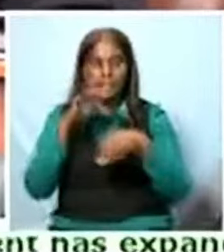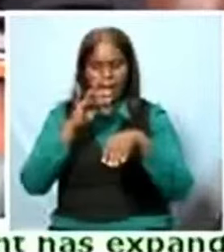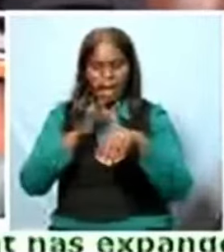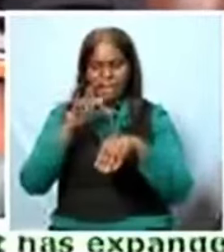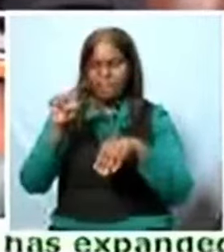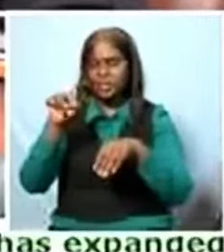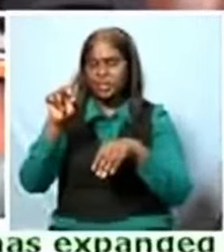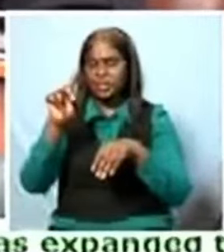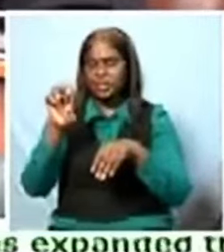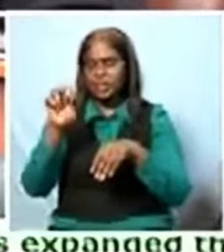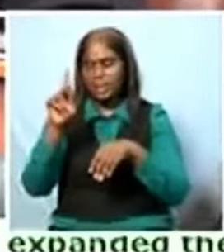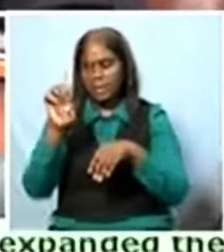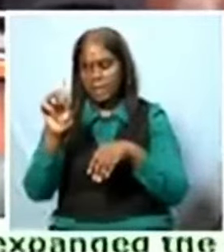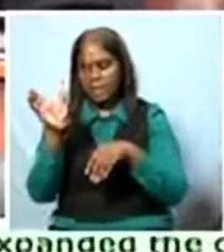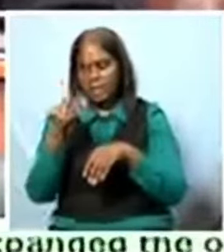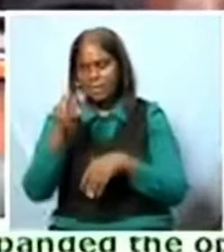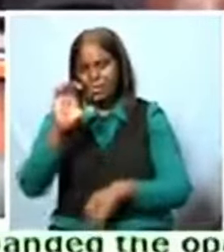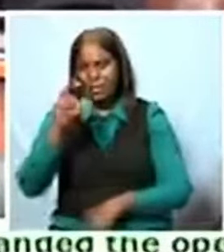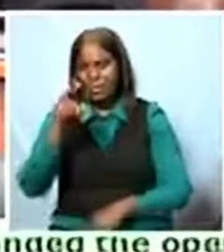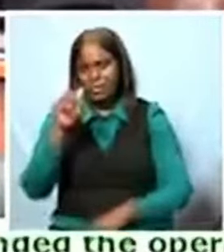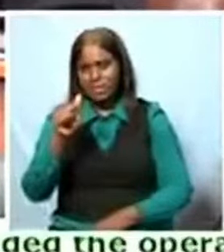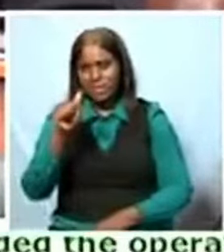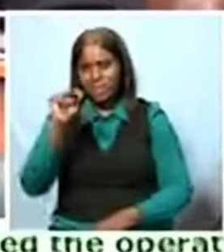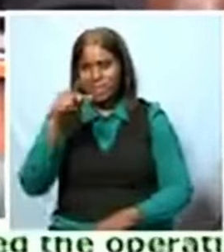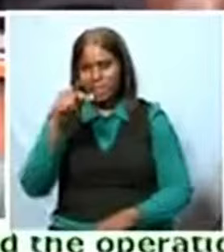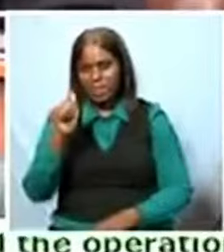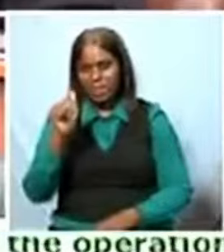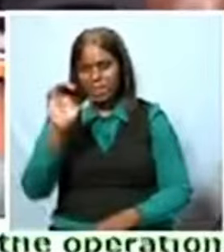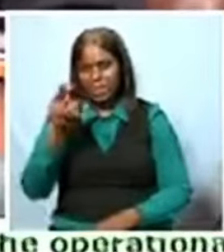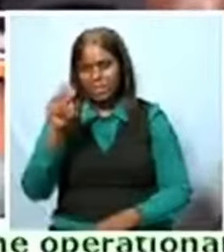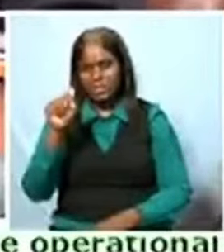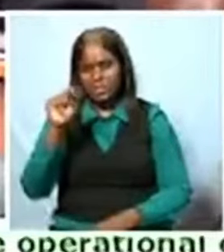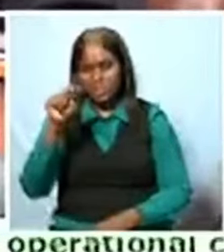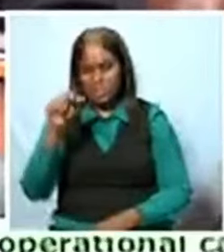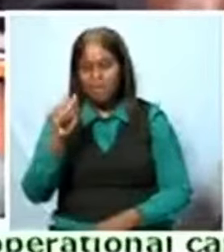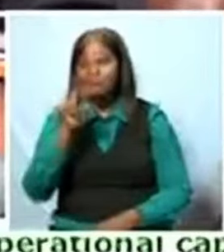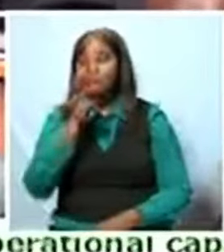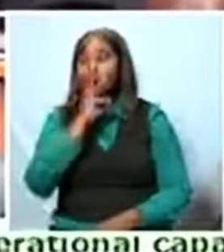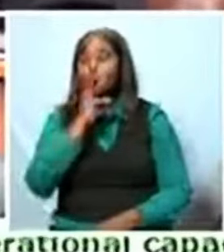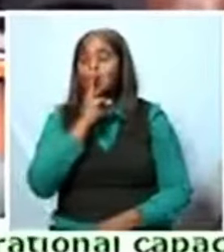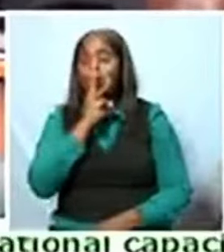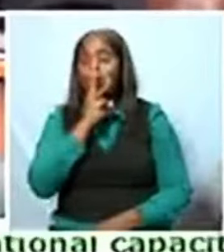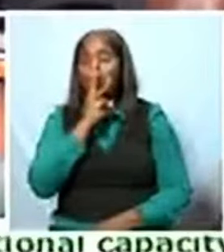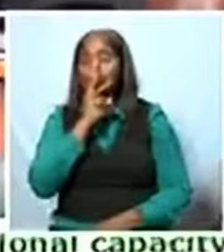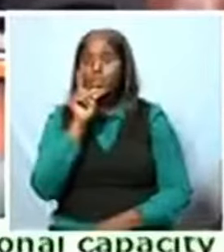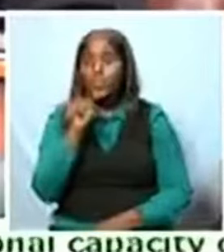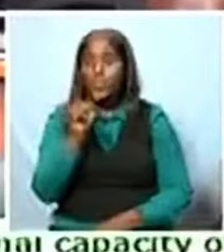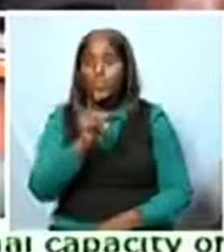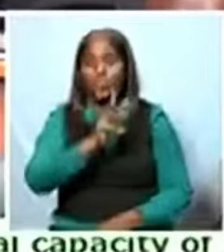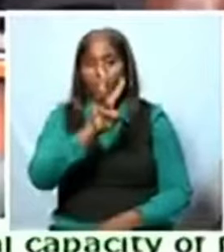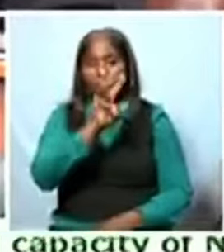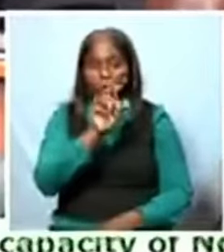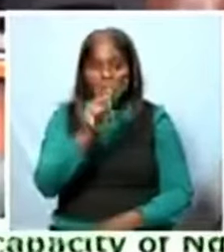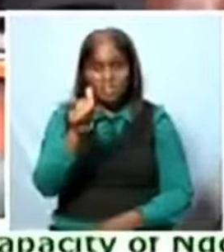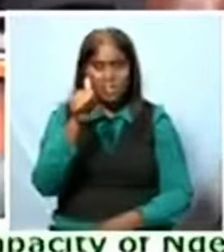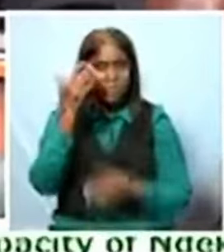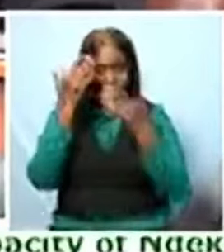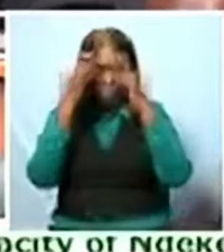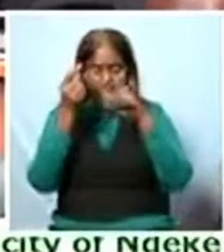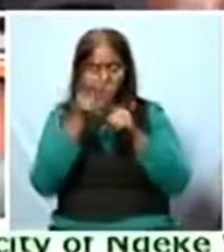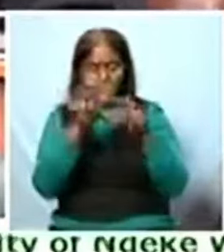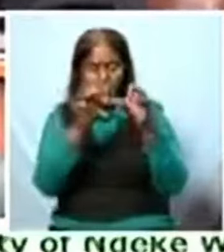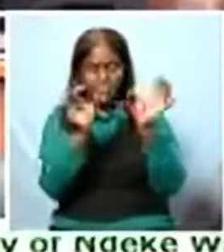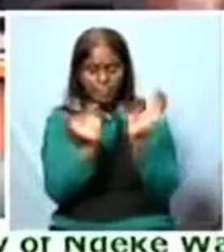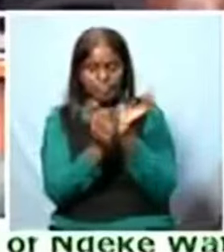Ndeke Changa modern area, there's a water scheme that has been done and one at Wesley Nyerenda. You are aware, Minister, that from the